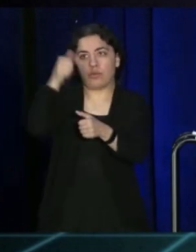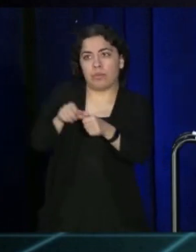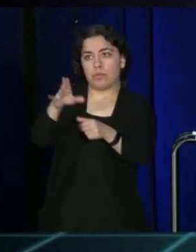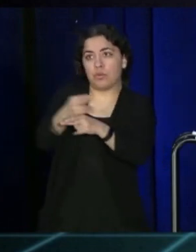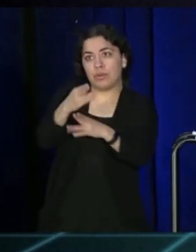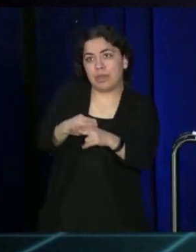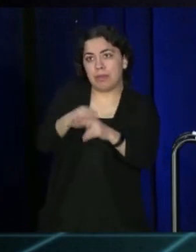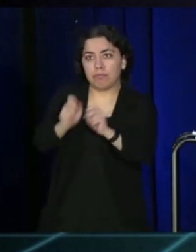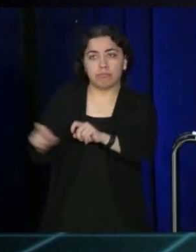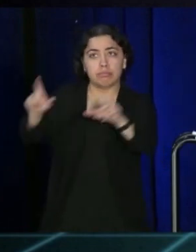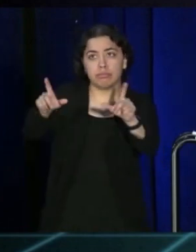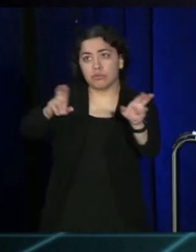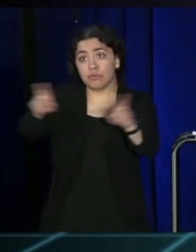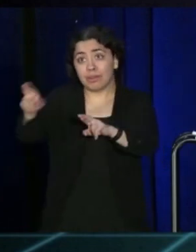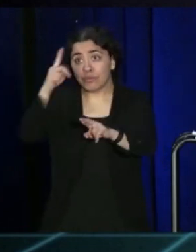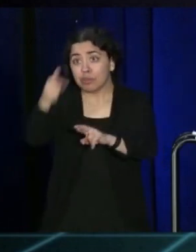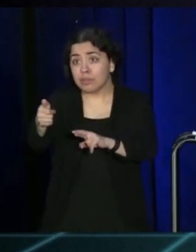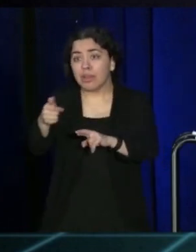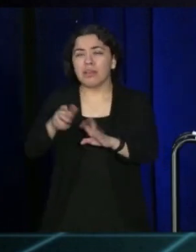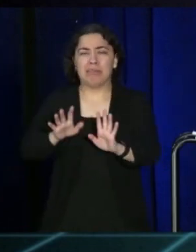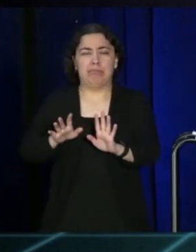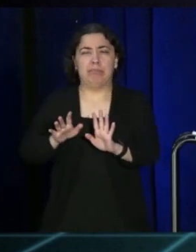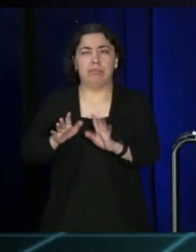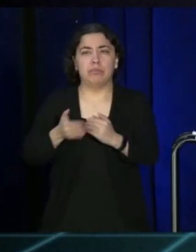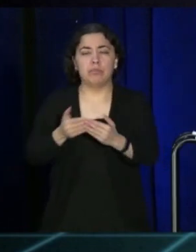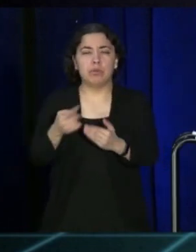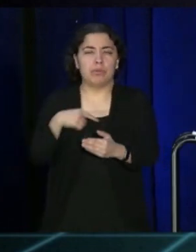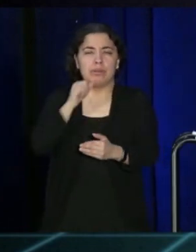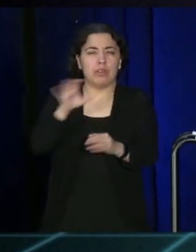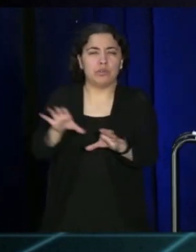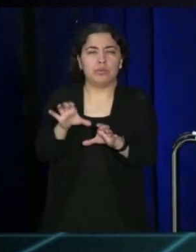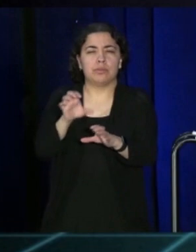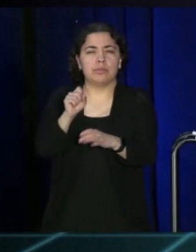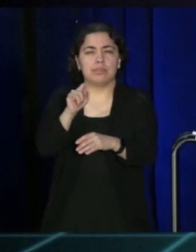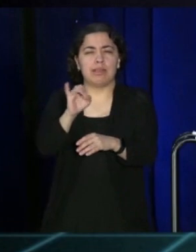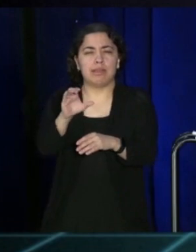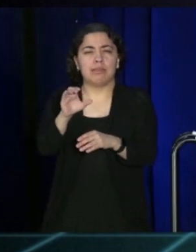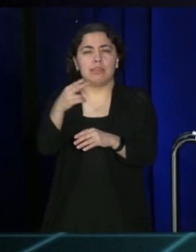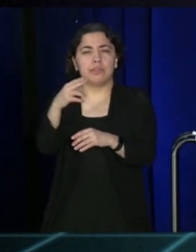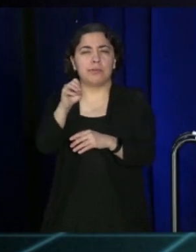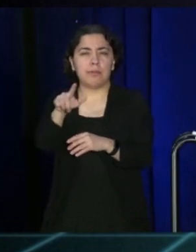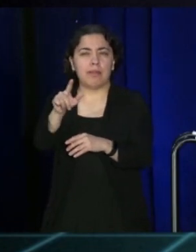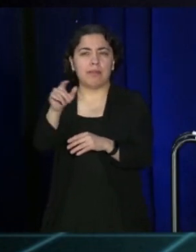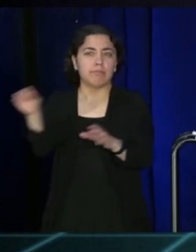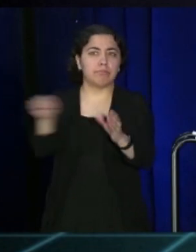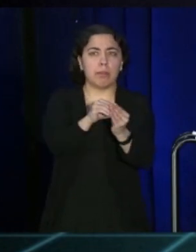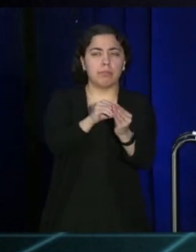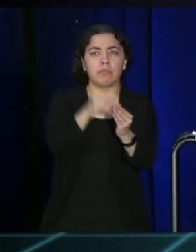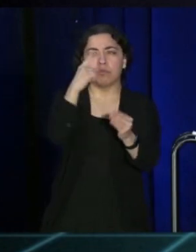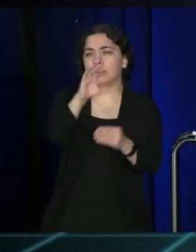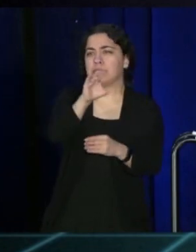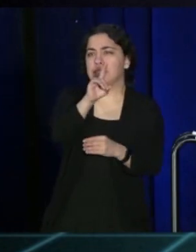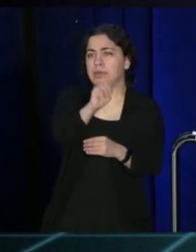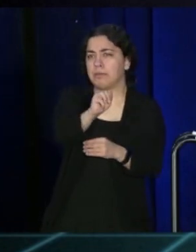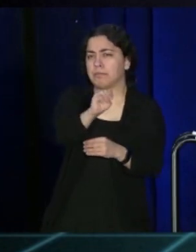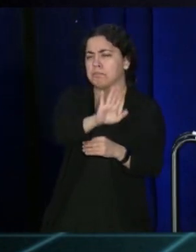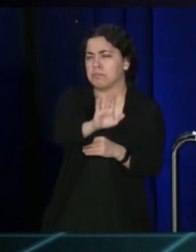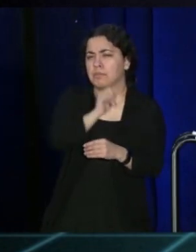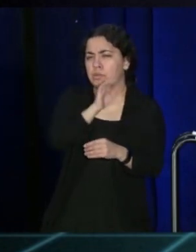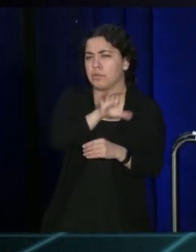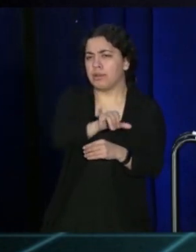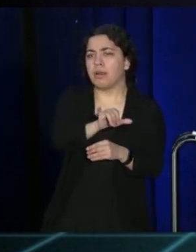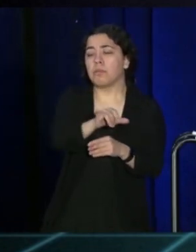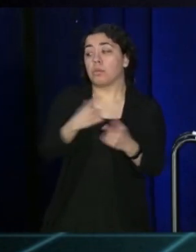whatever. So we're not going to put the static HTML on a CDN. Instead, what we could do is SSR that